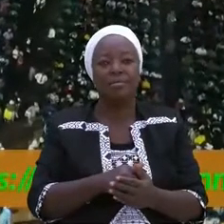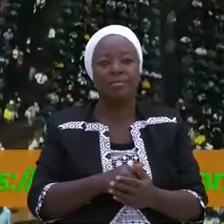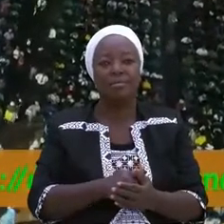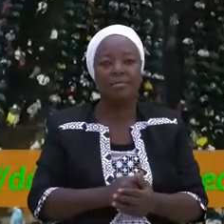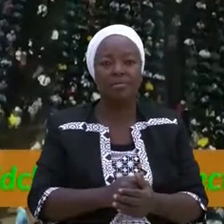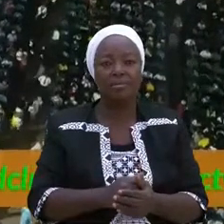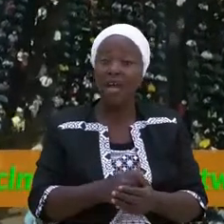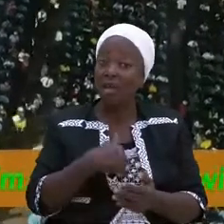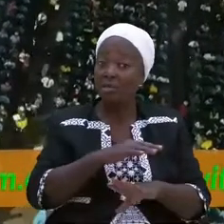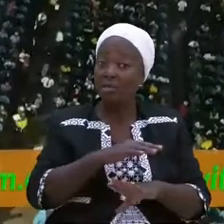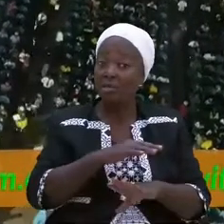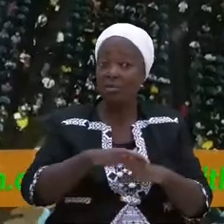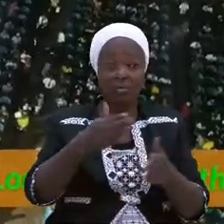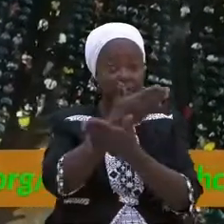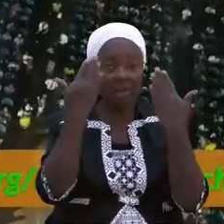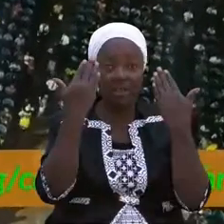And don't forget,